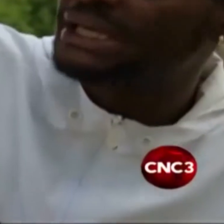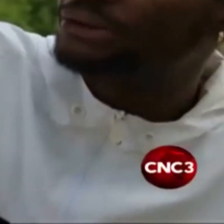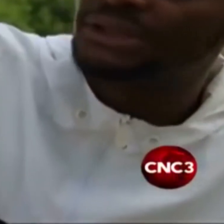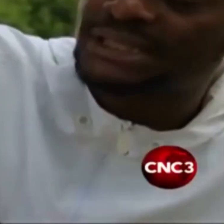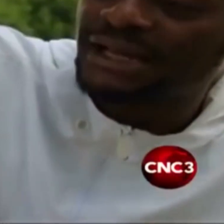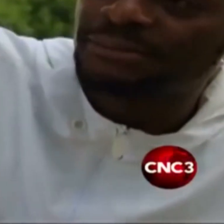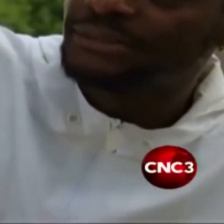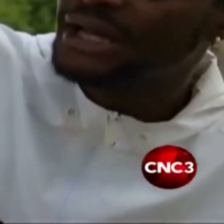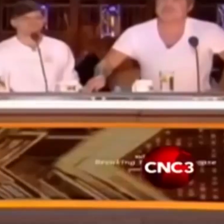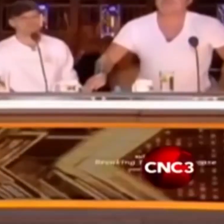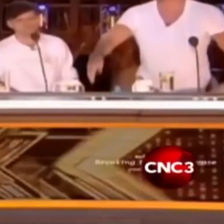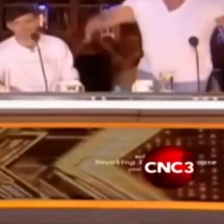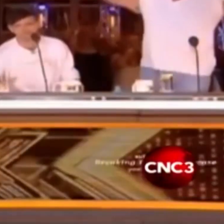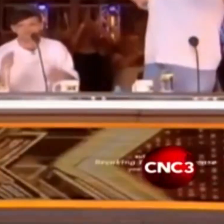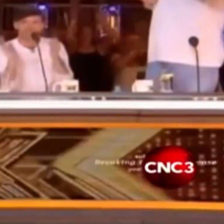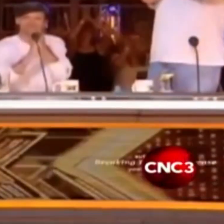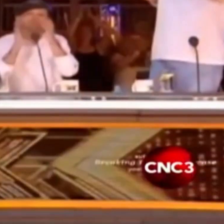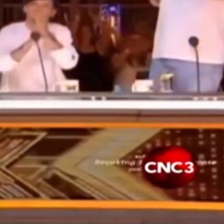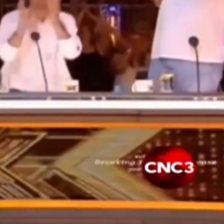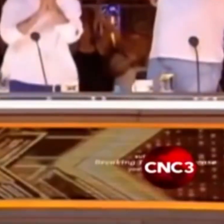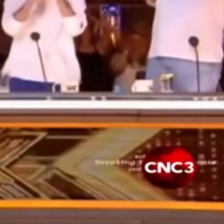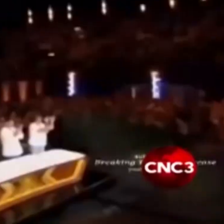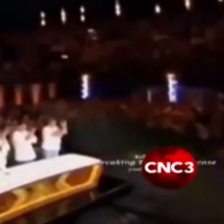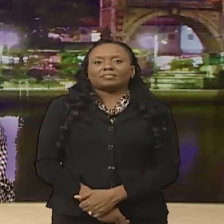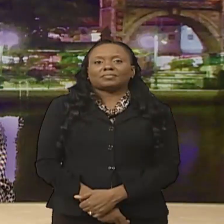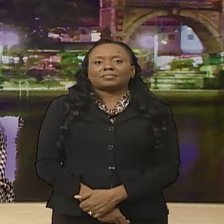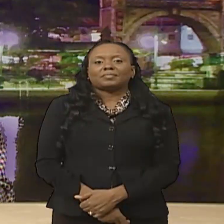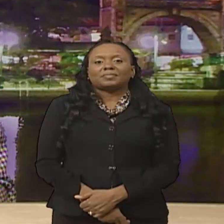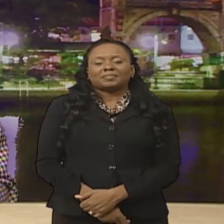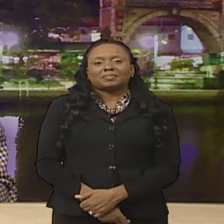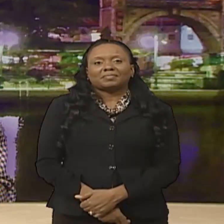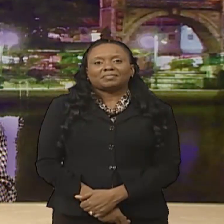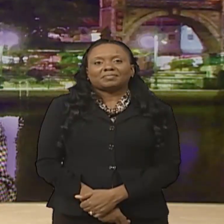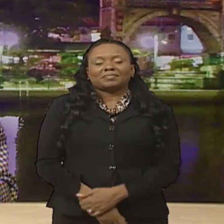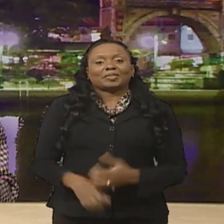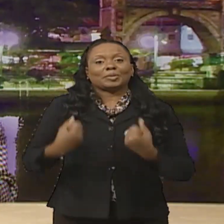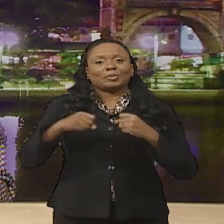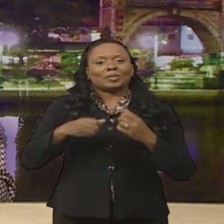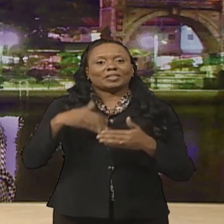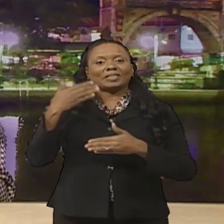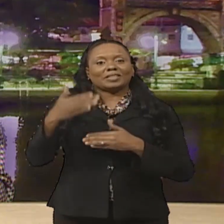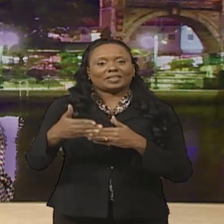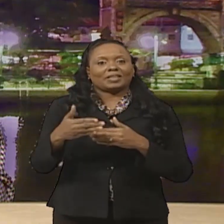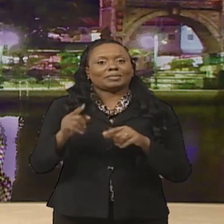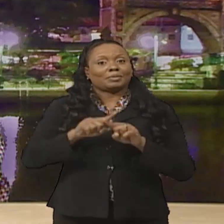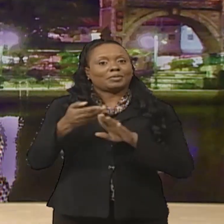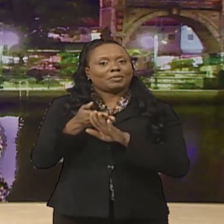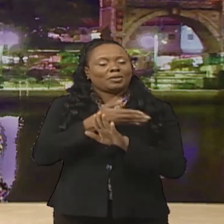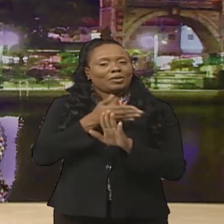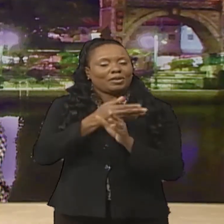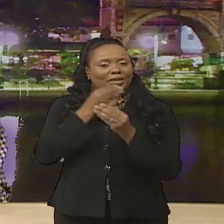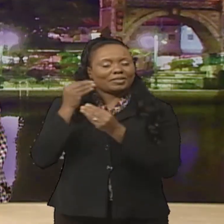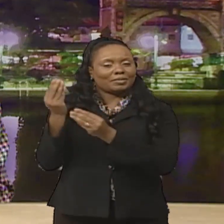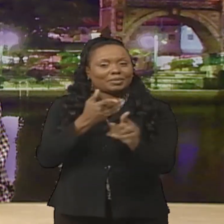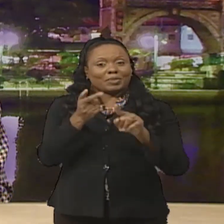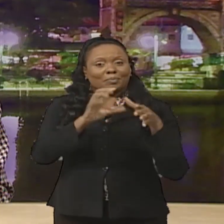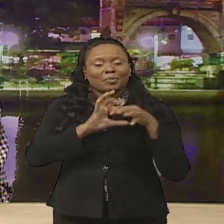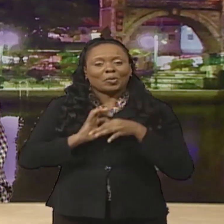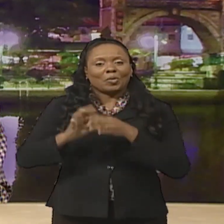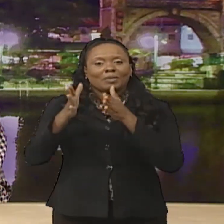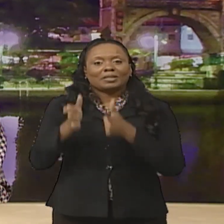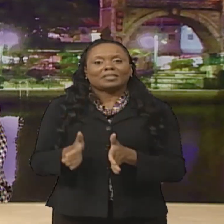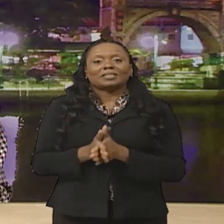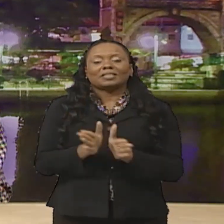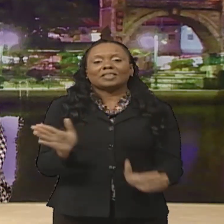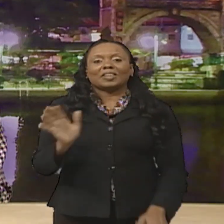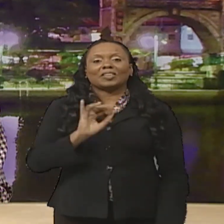know what I'm saying, all the time. And that's just the vibe. And sports is coming up next, but before we get to that, here's a tip